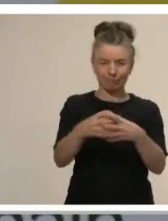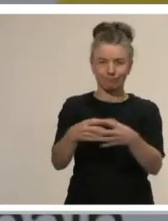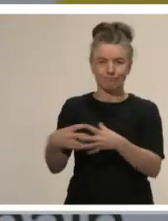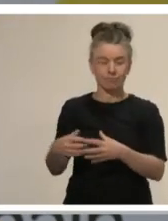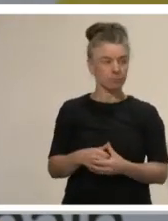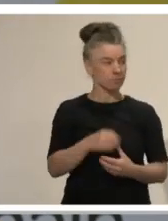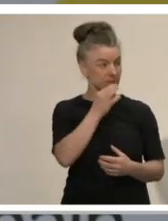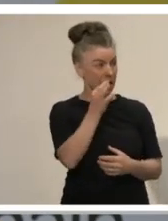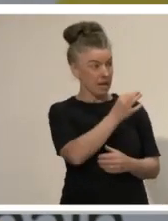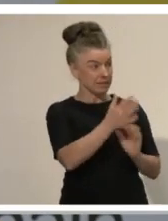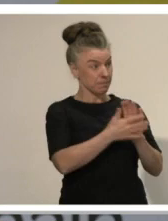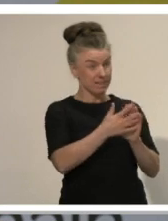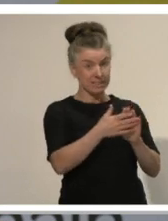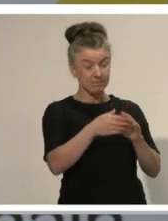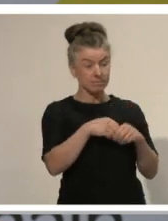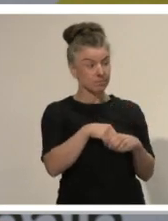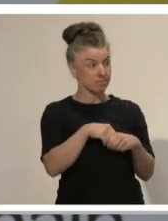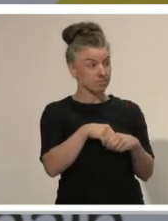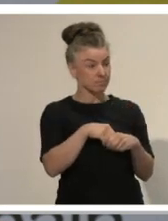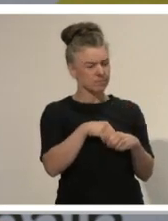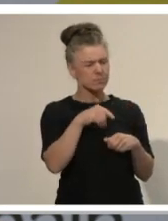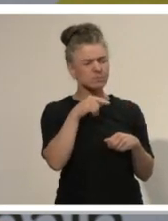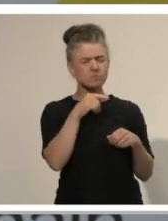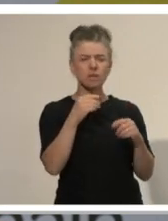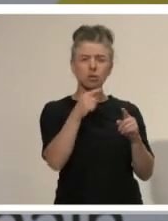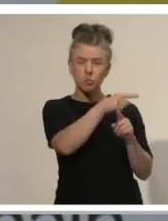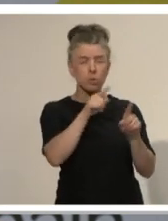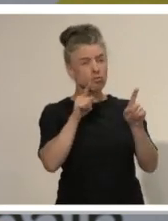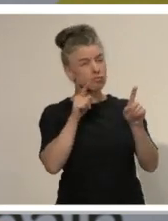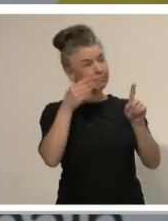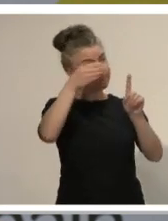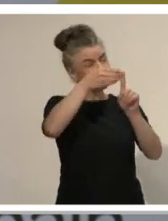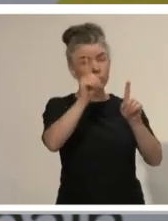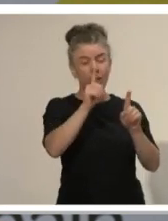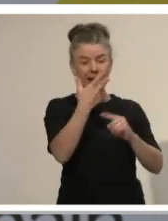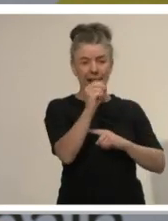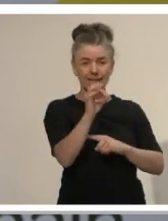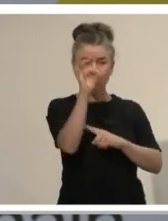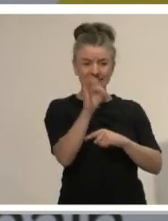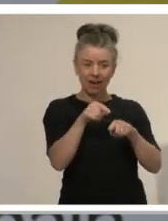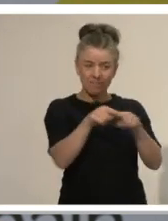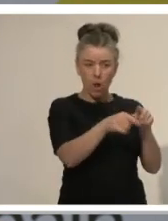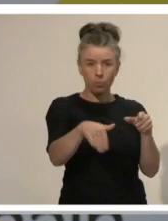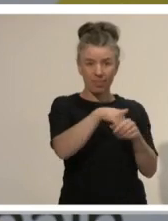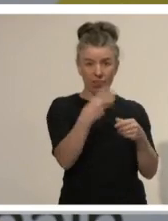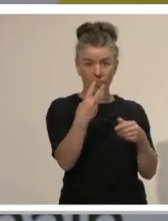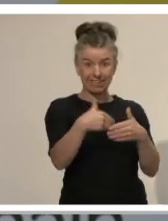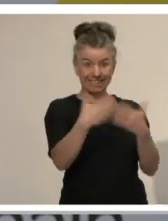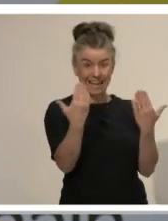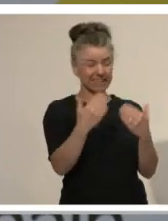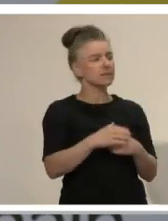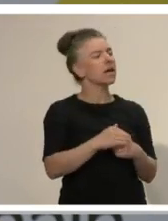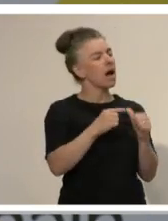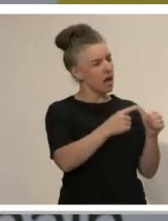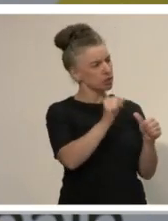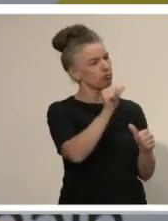is 80%, tracing 80% of close contacts within 3 days. The KPIs are the real report. That's one of the key indicators, so that's